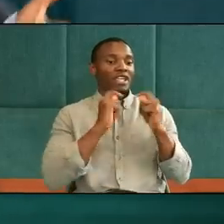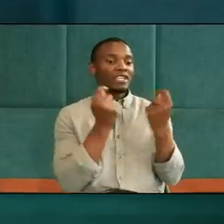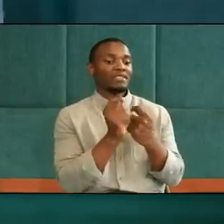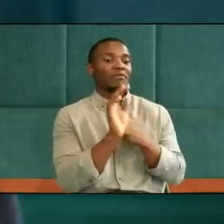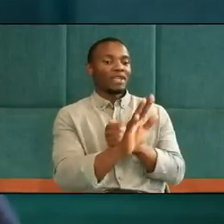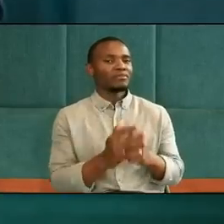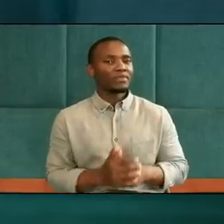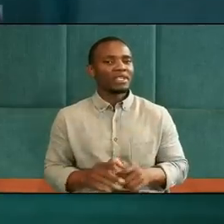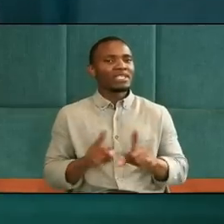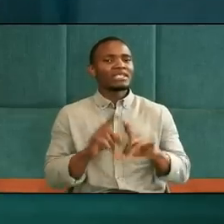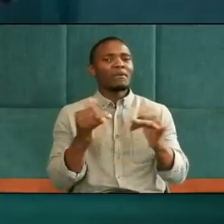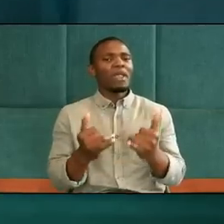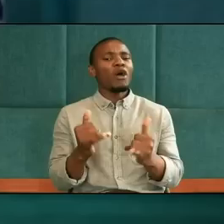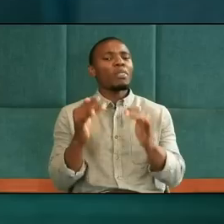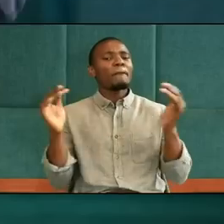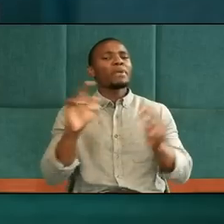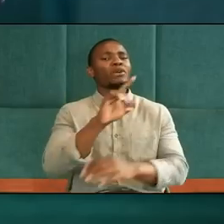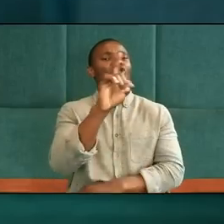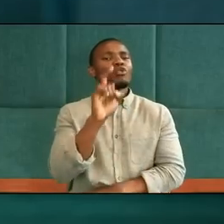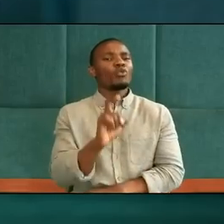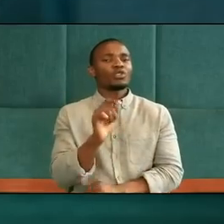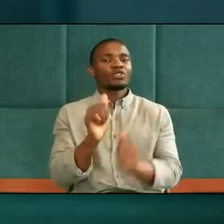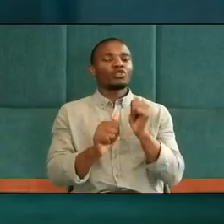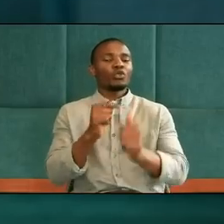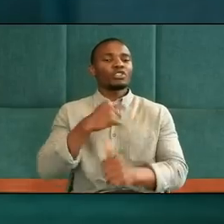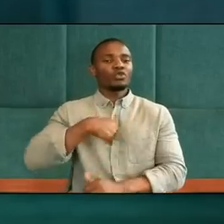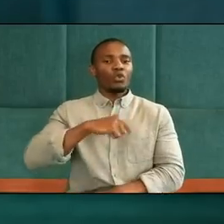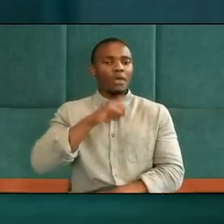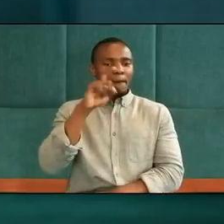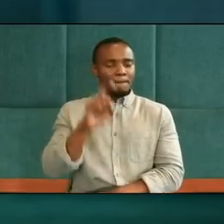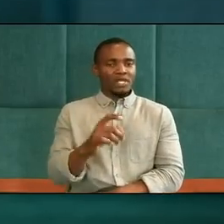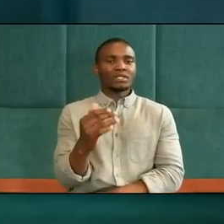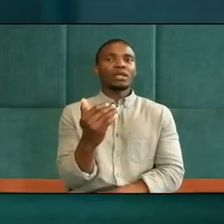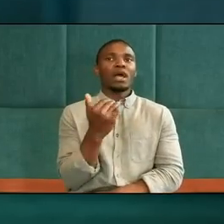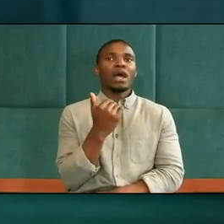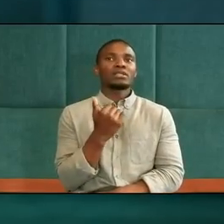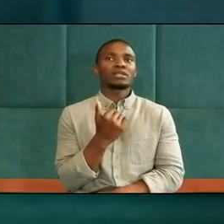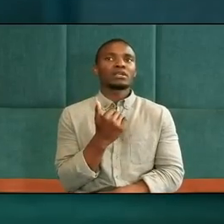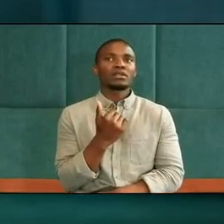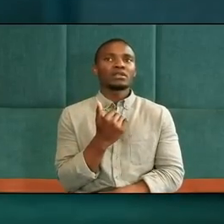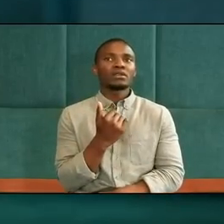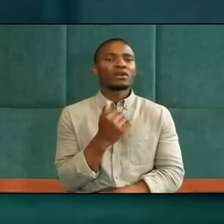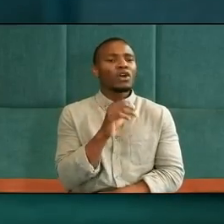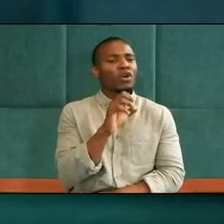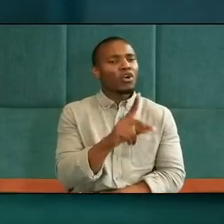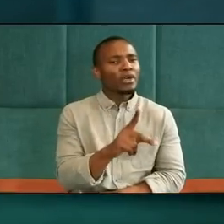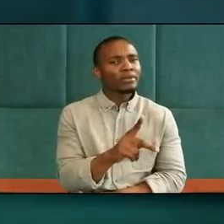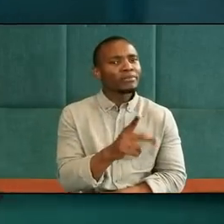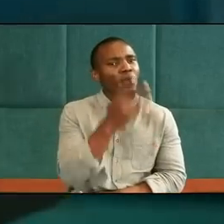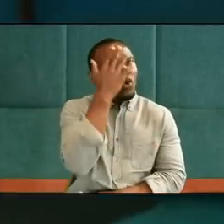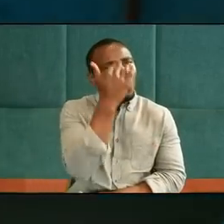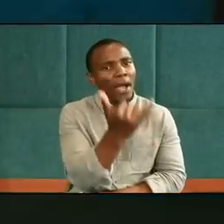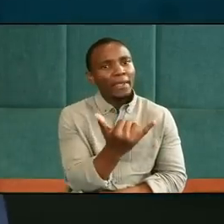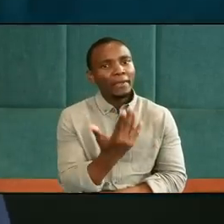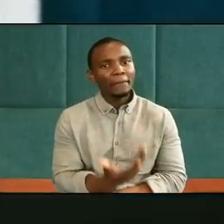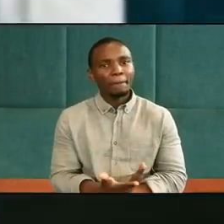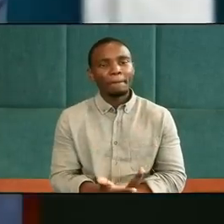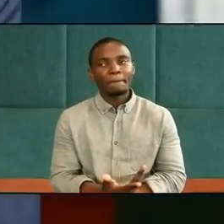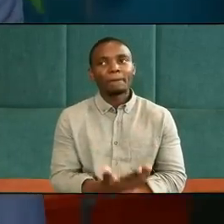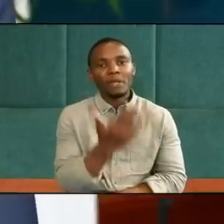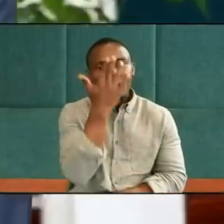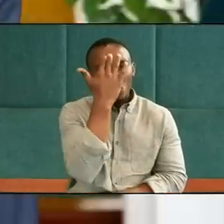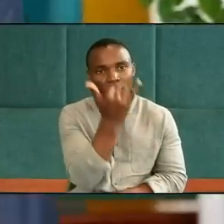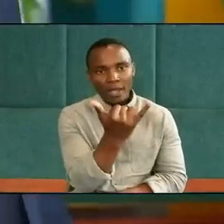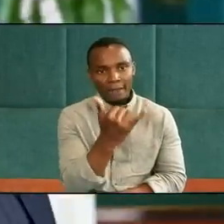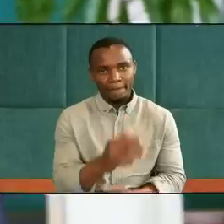the question that we must ask ourselves is, por qué? Why?